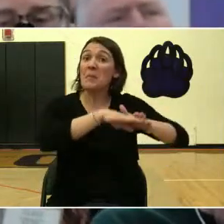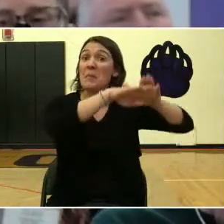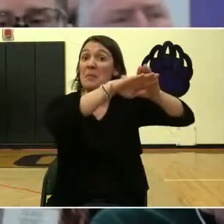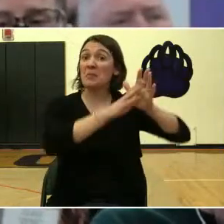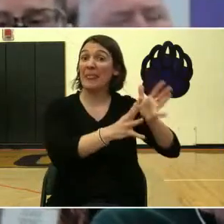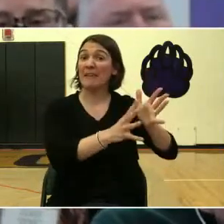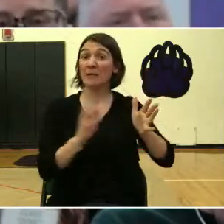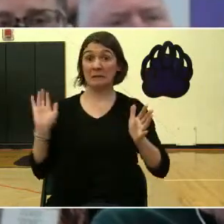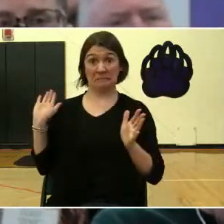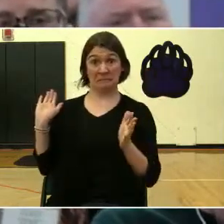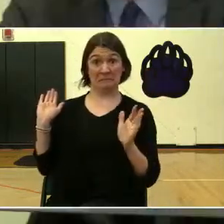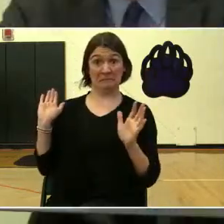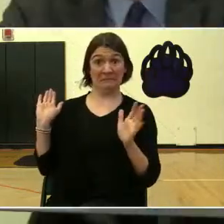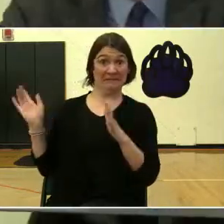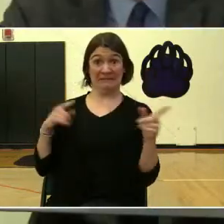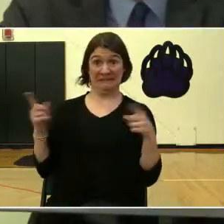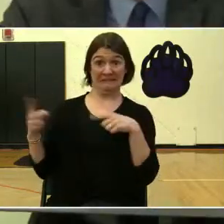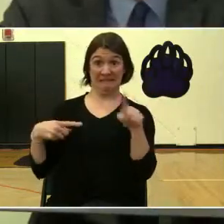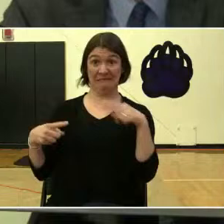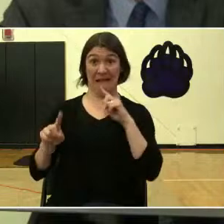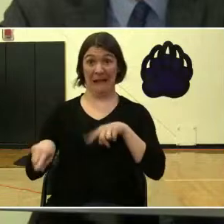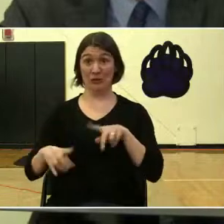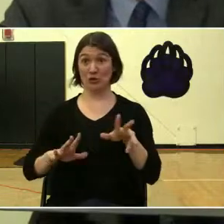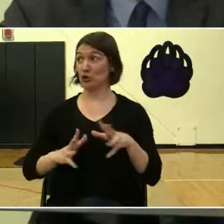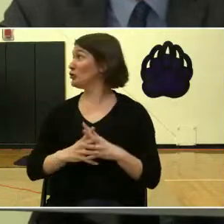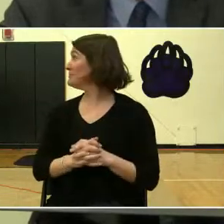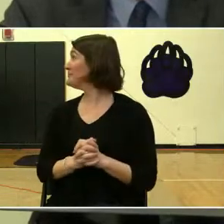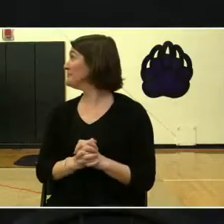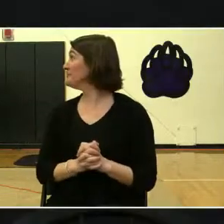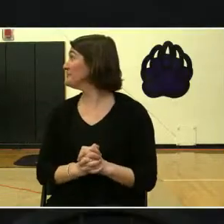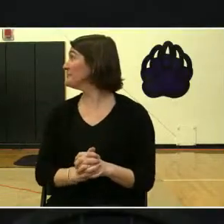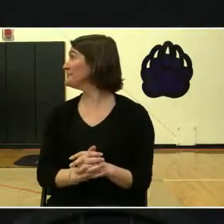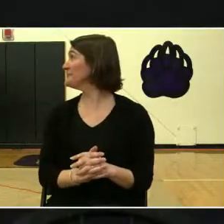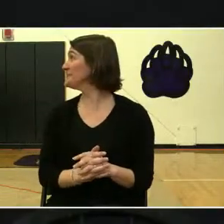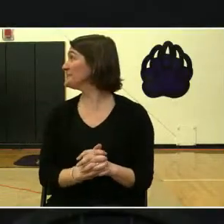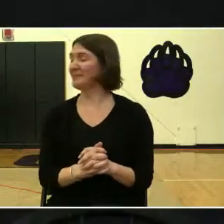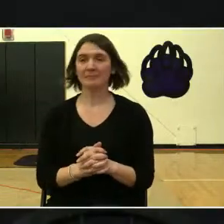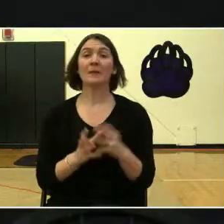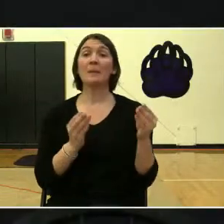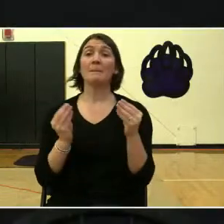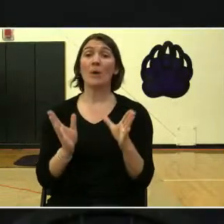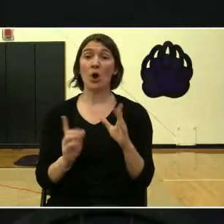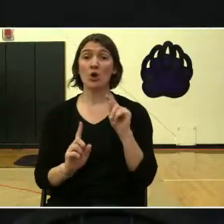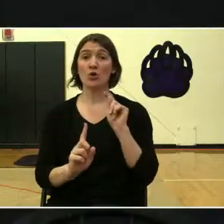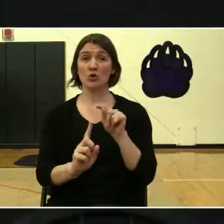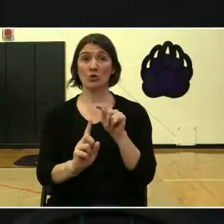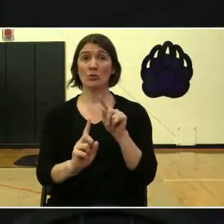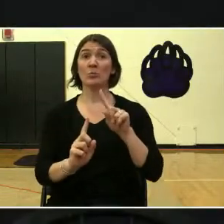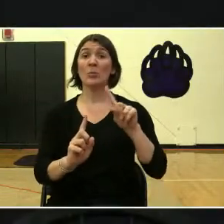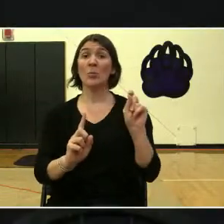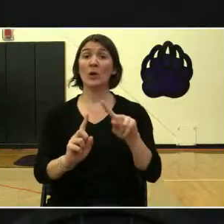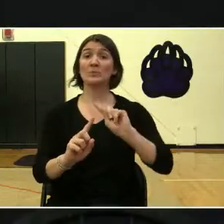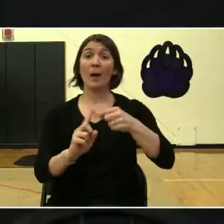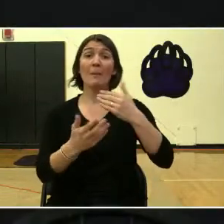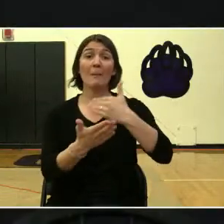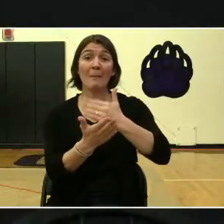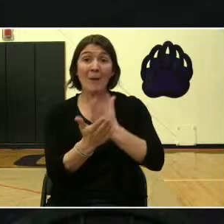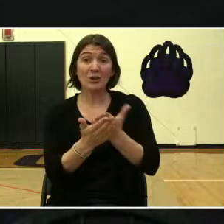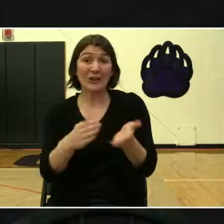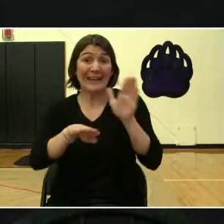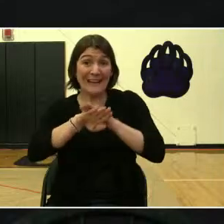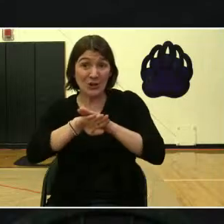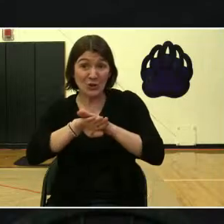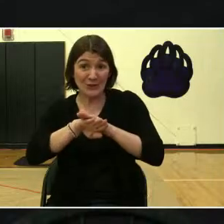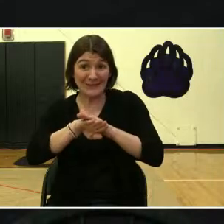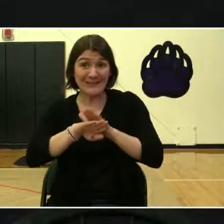F if I may I I the question here is on the budget and increasing